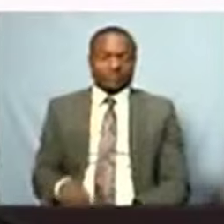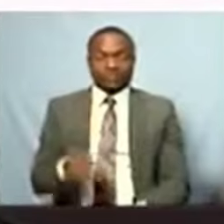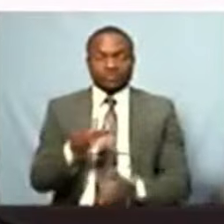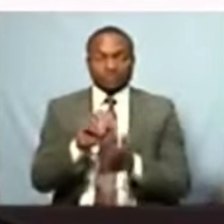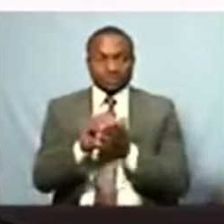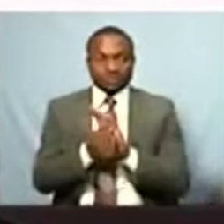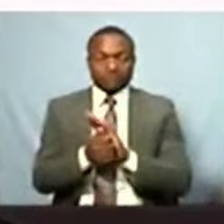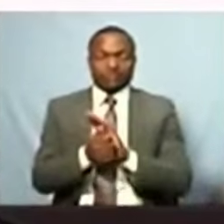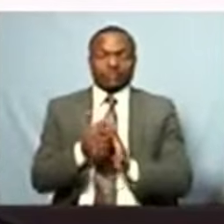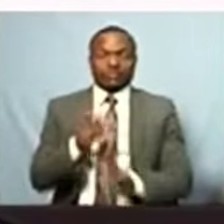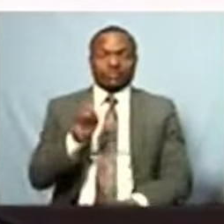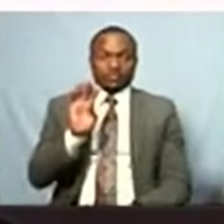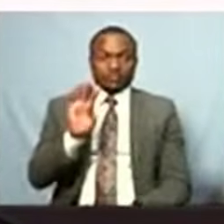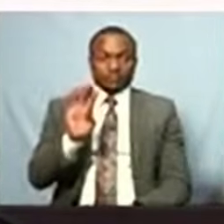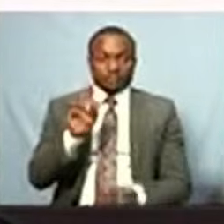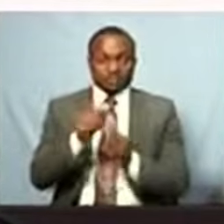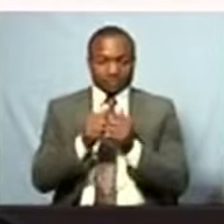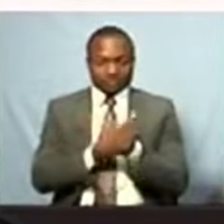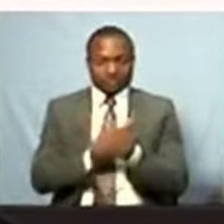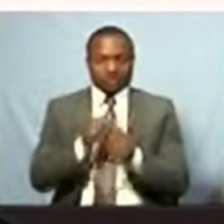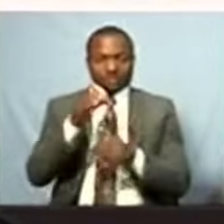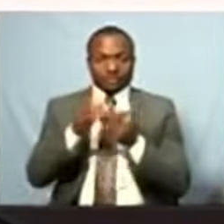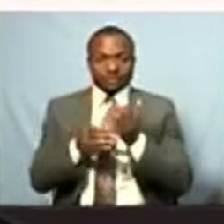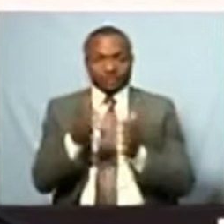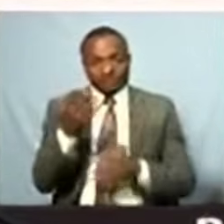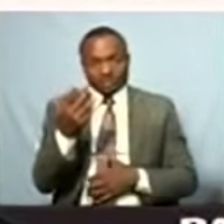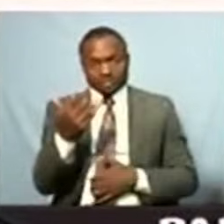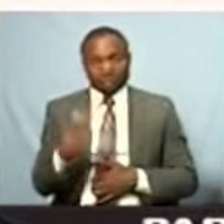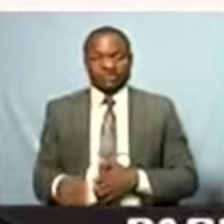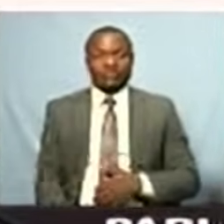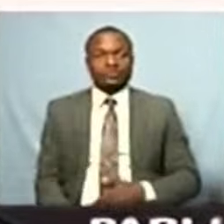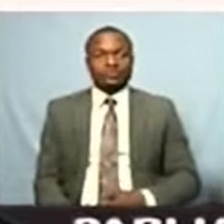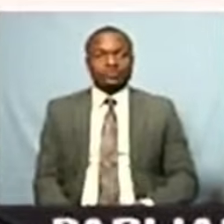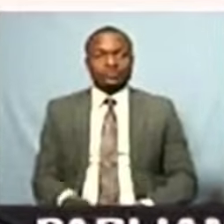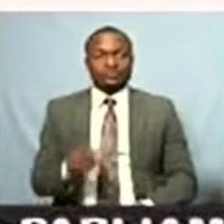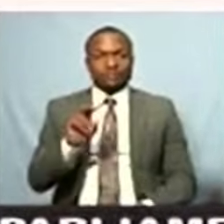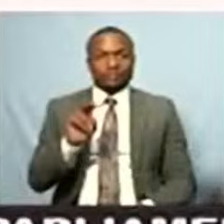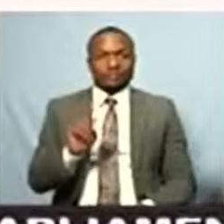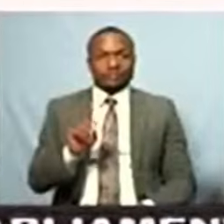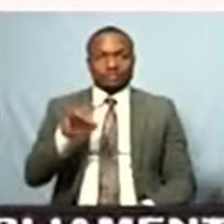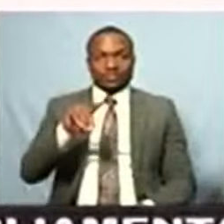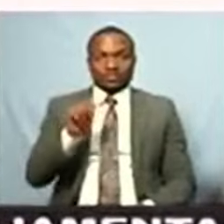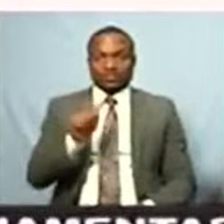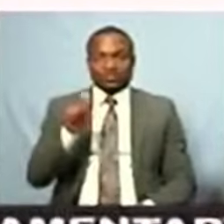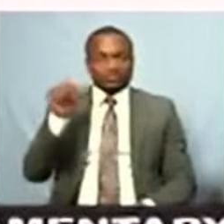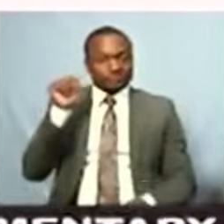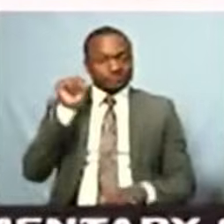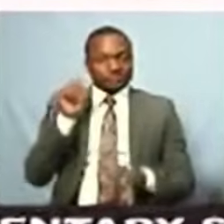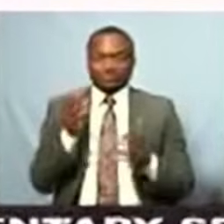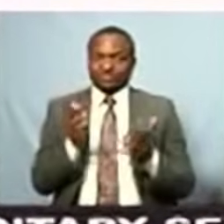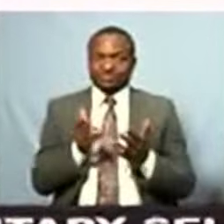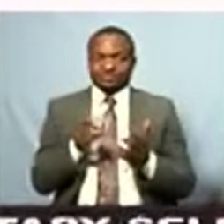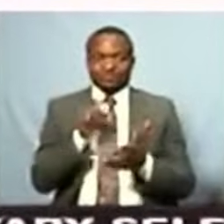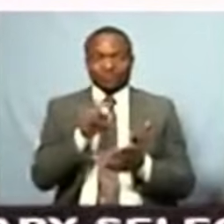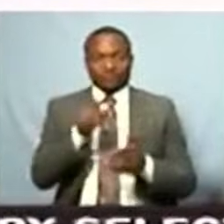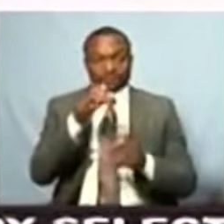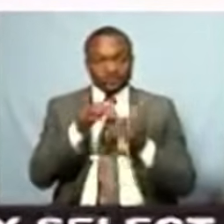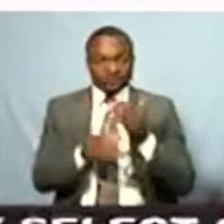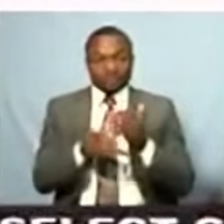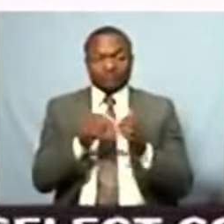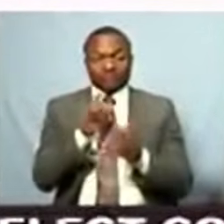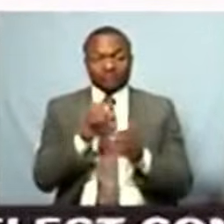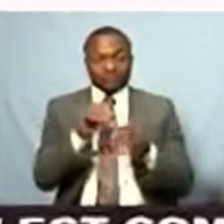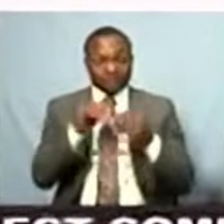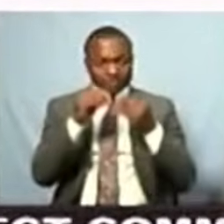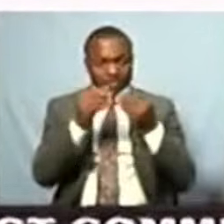4. With regard to clause 15, NIPA does not object to that clause again that